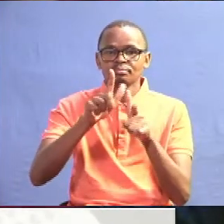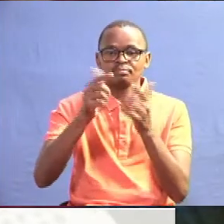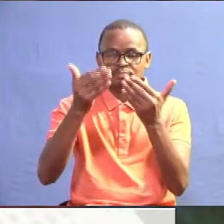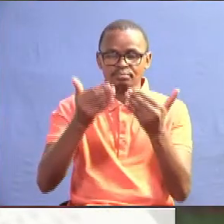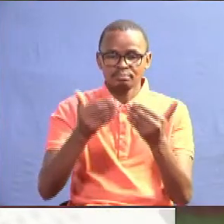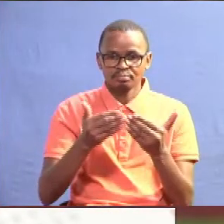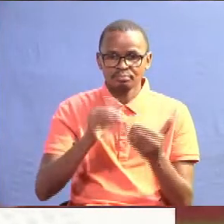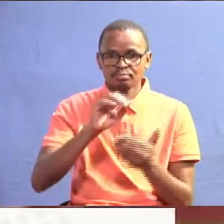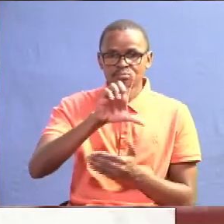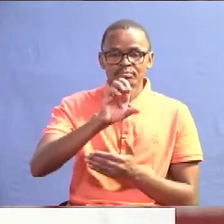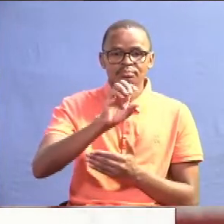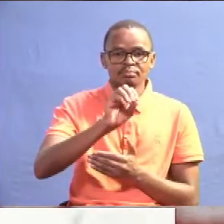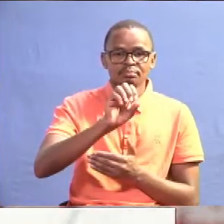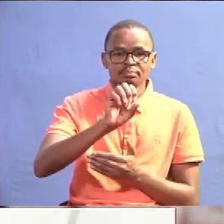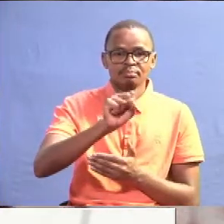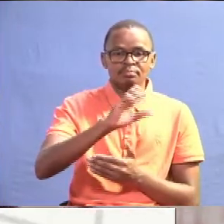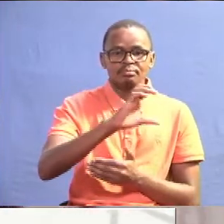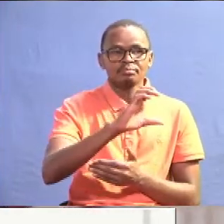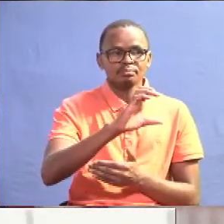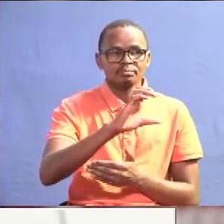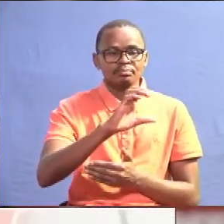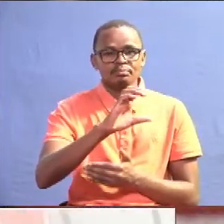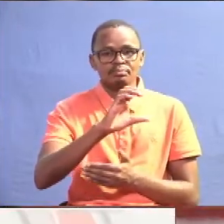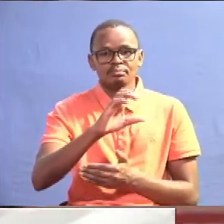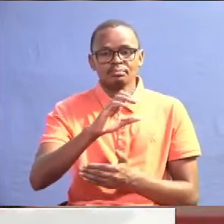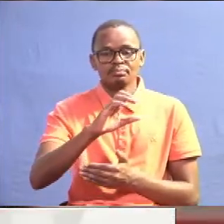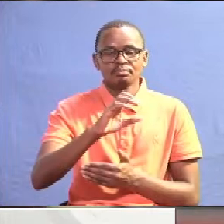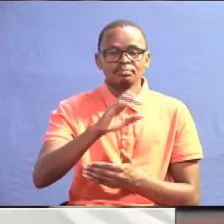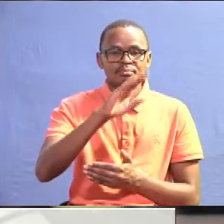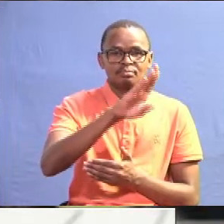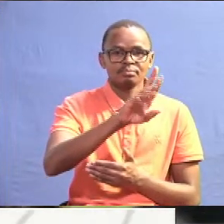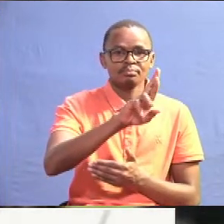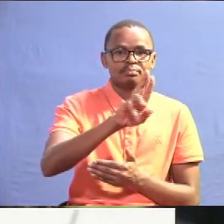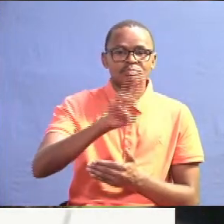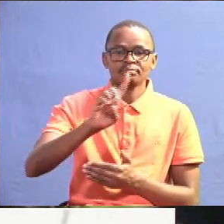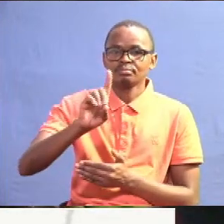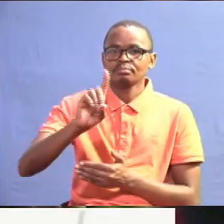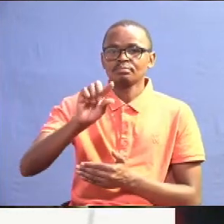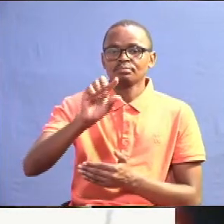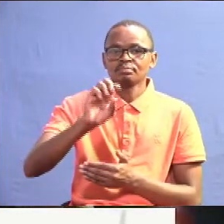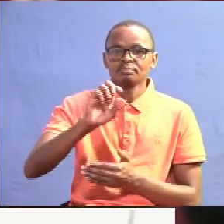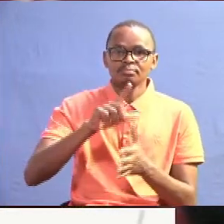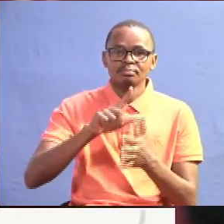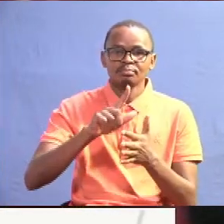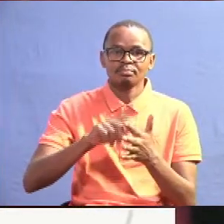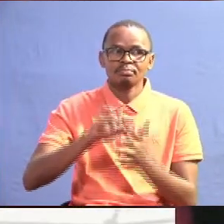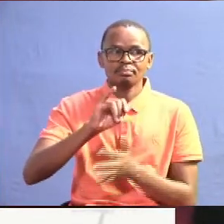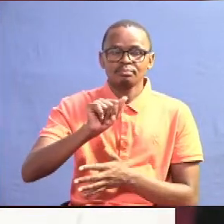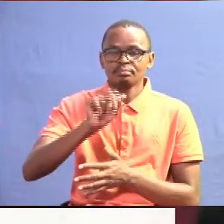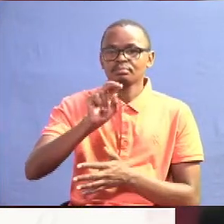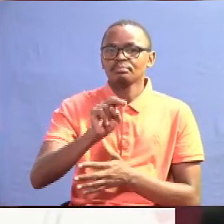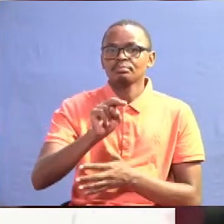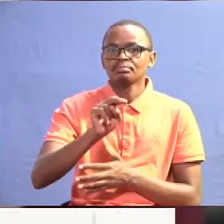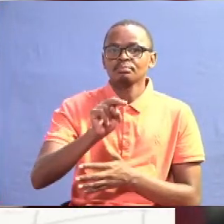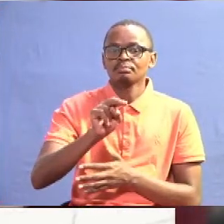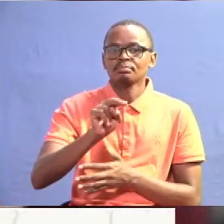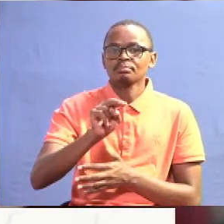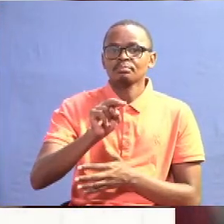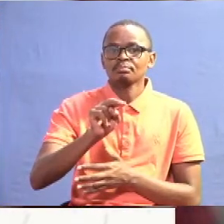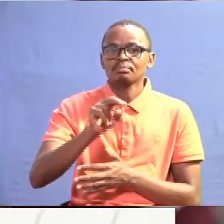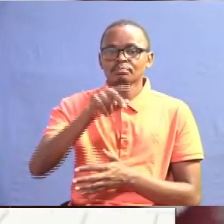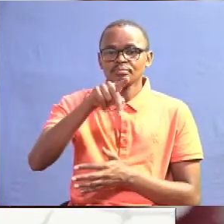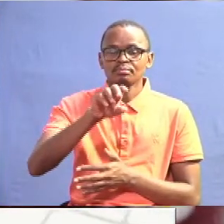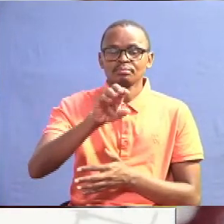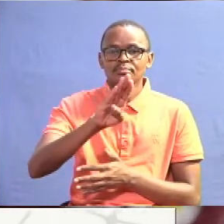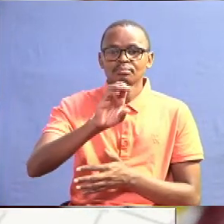welcome Lusk at Anfield, while Club Brugge will take on Juventus at Jan Breidel Stadium.